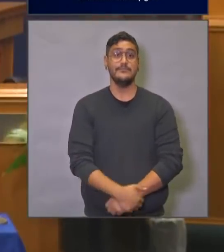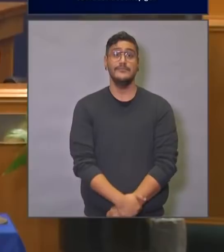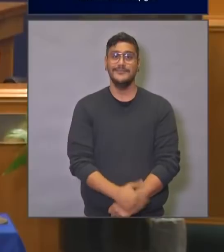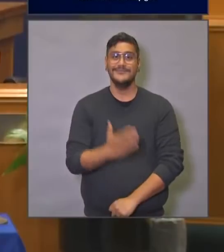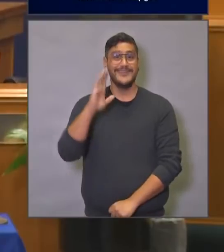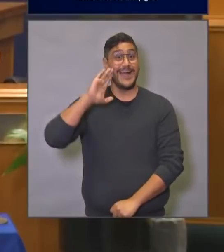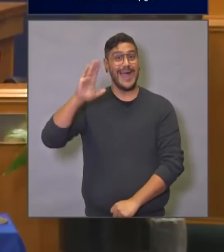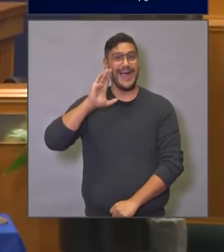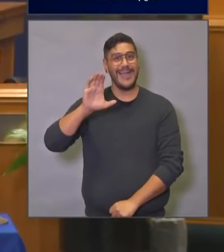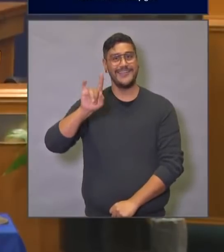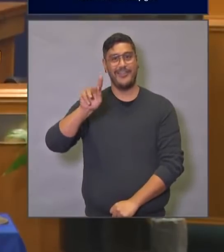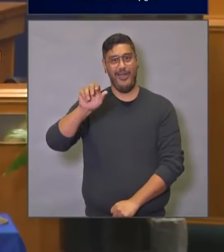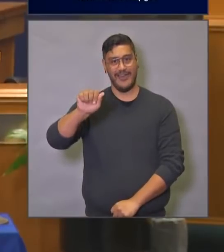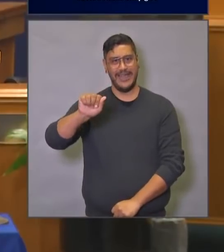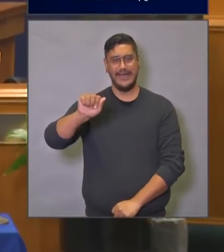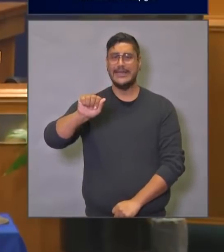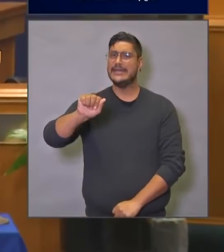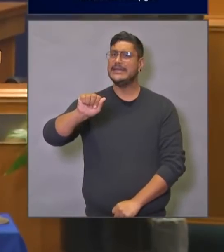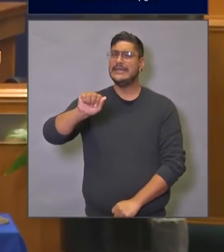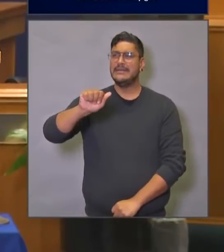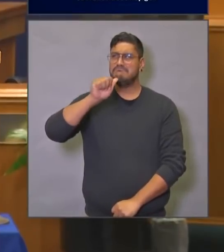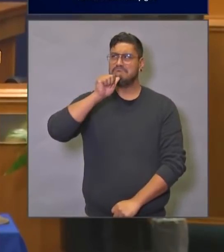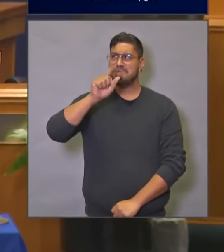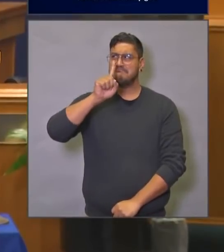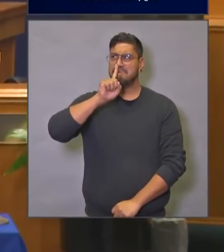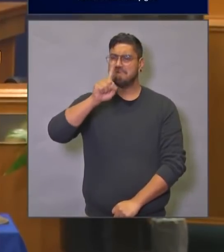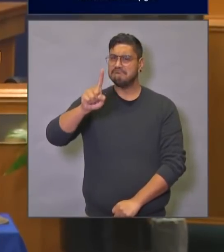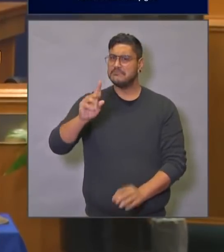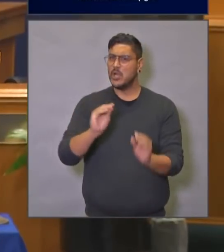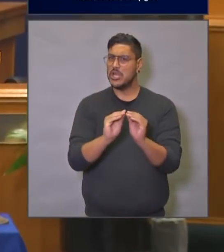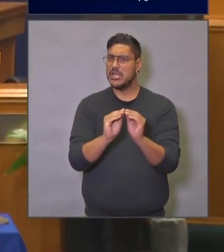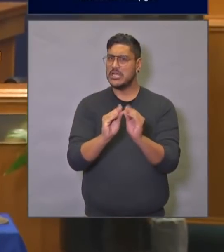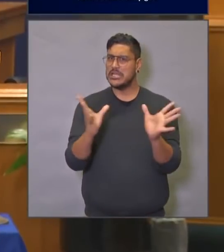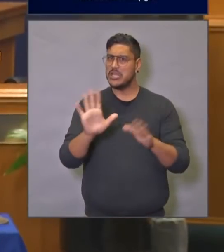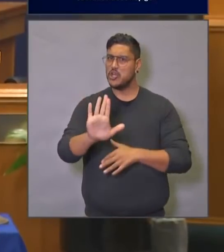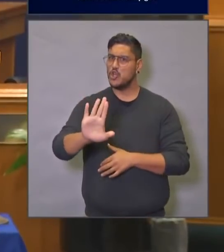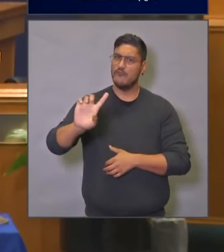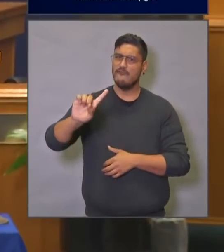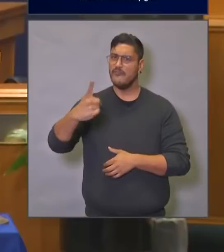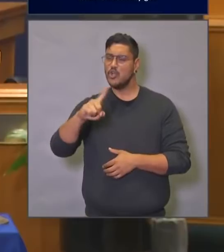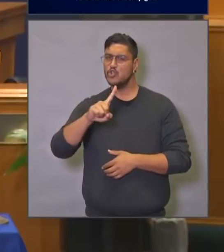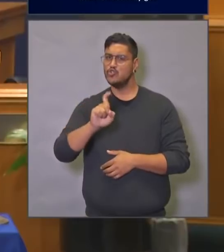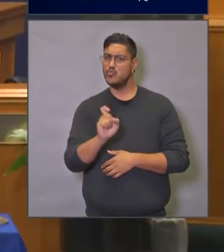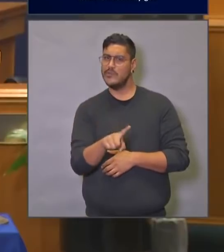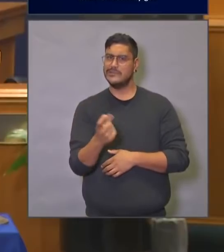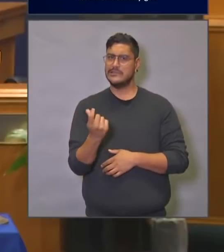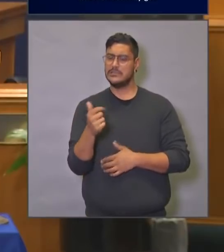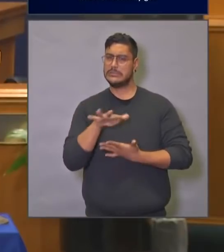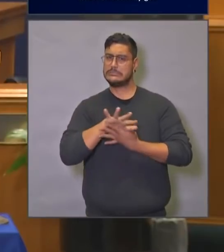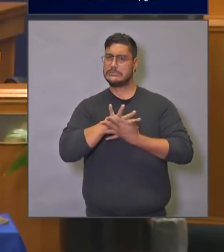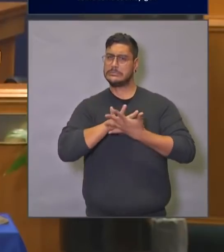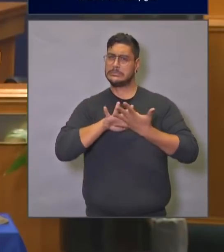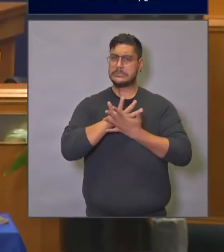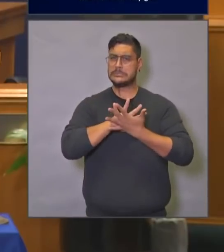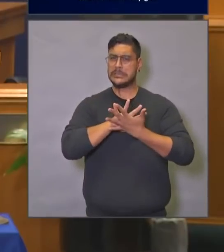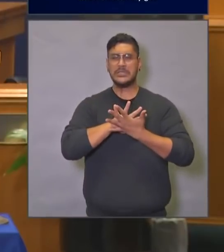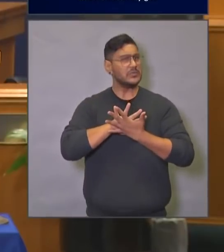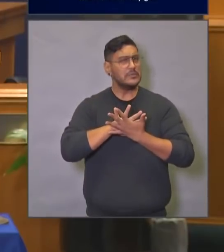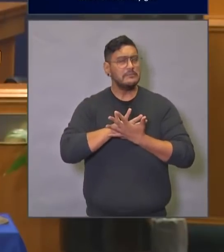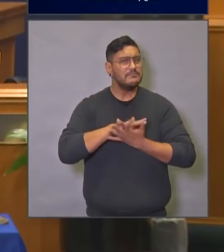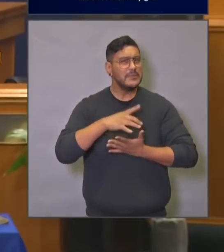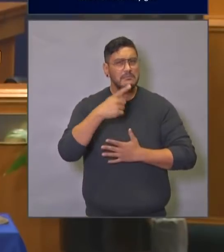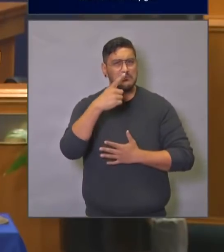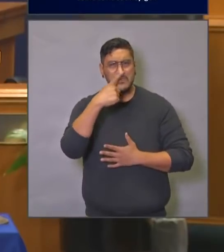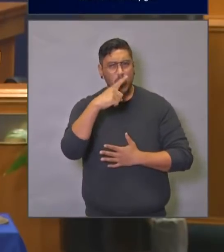Hi, Claudia. Thanks. I'm not sure I heard your first question. It was a little jumbled at the beginning, so maybe if your line can be open and